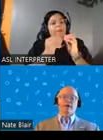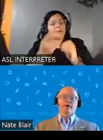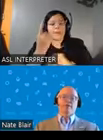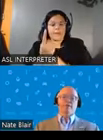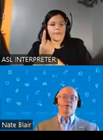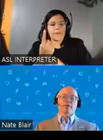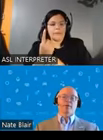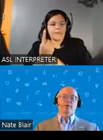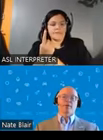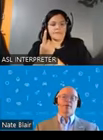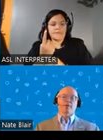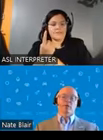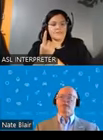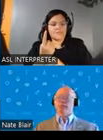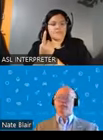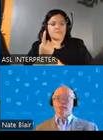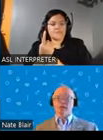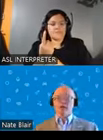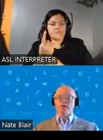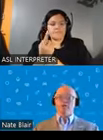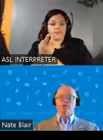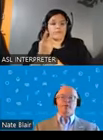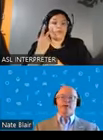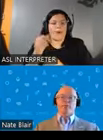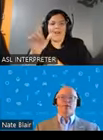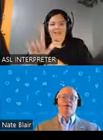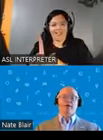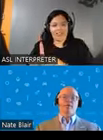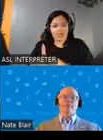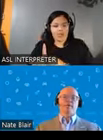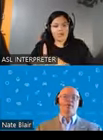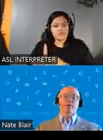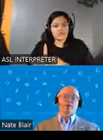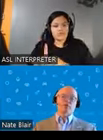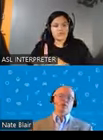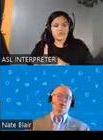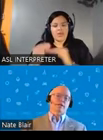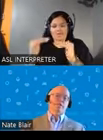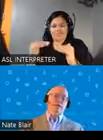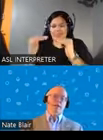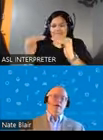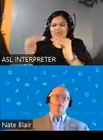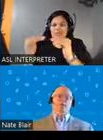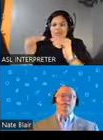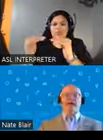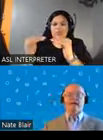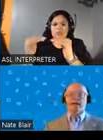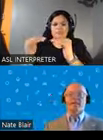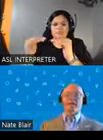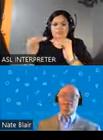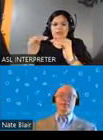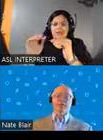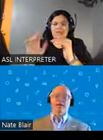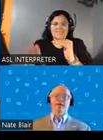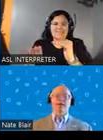have probably the lowest level of rooftop PV and storage, kind of the what is